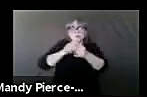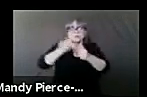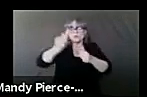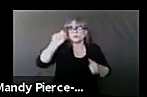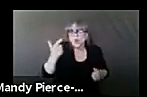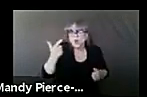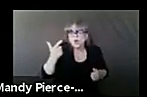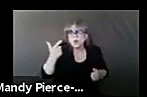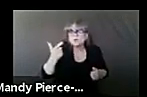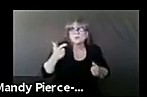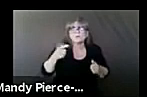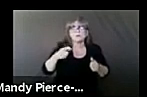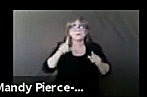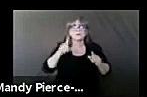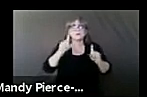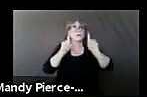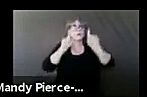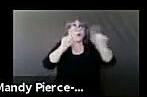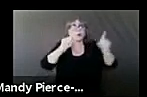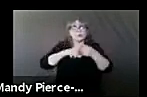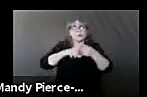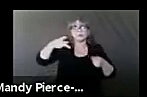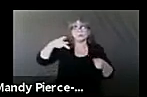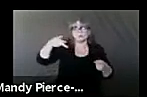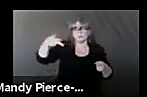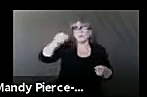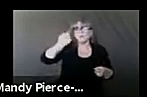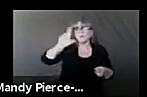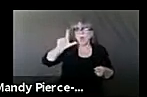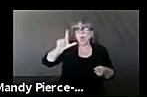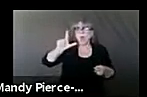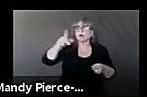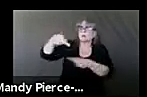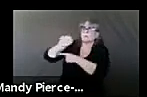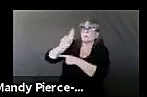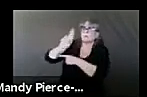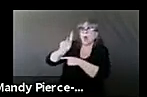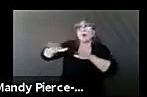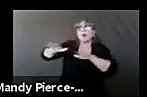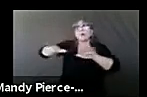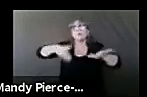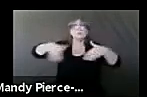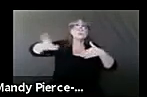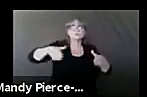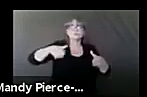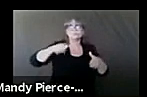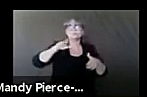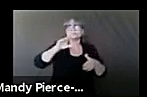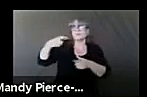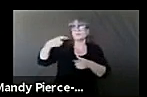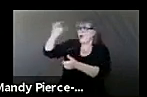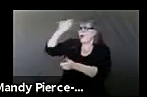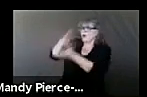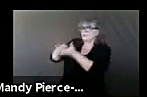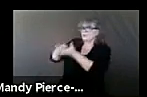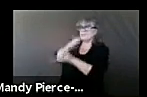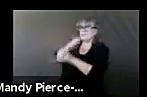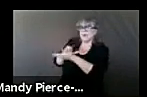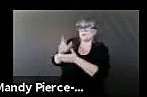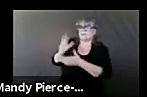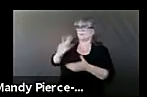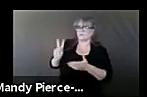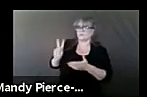ski masks around when we're going outside. But this is really because we know the virus can be spread by people who are asymptomatic or have a